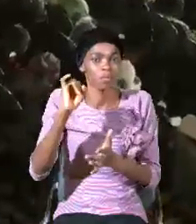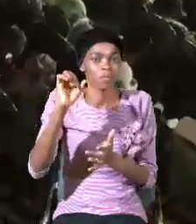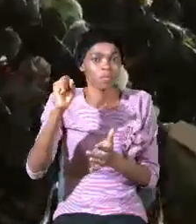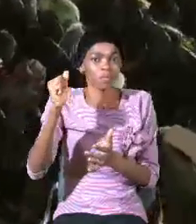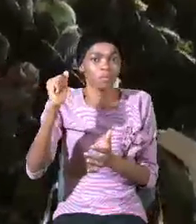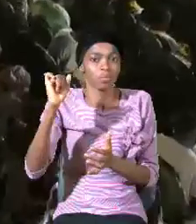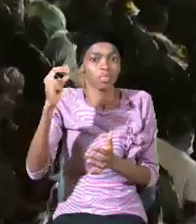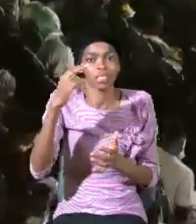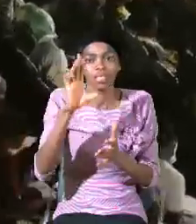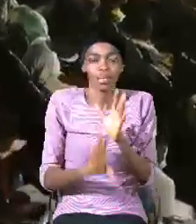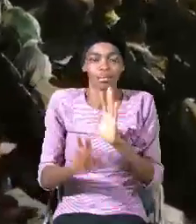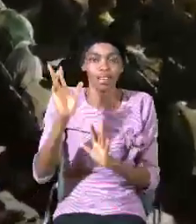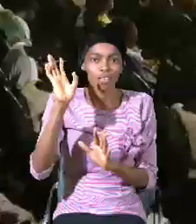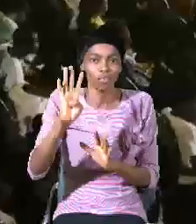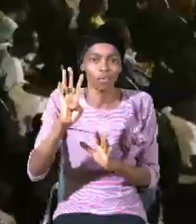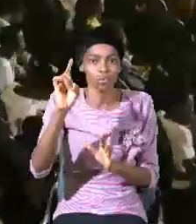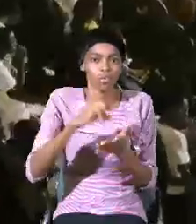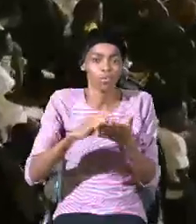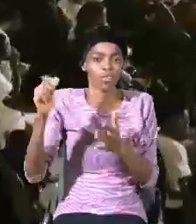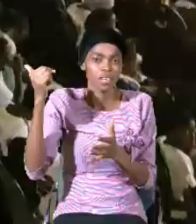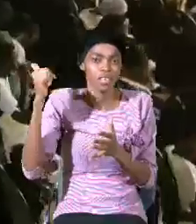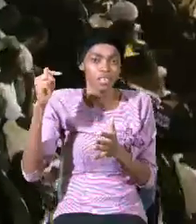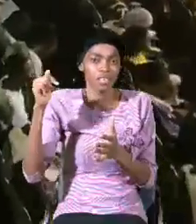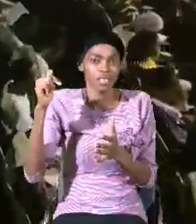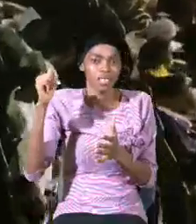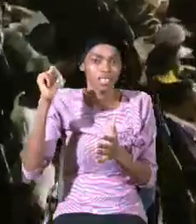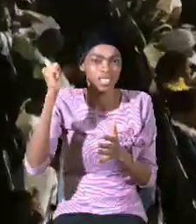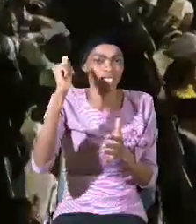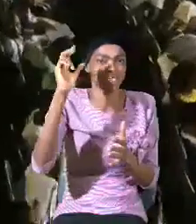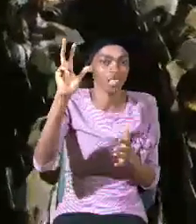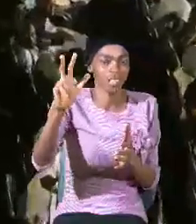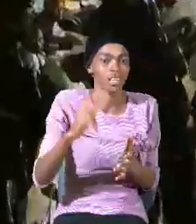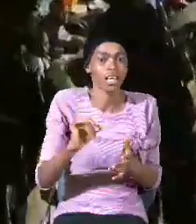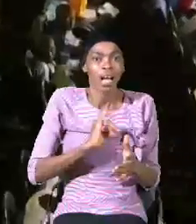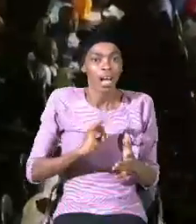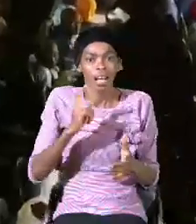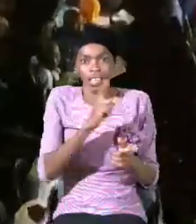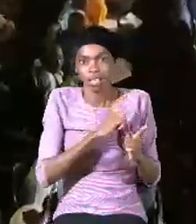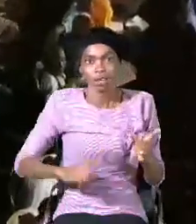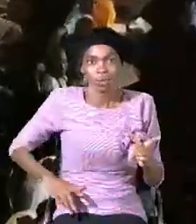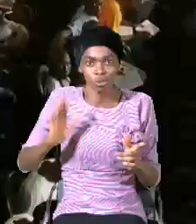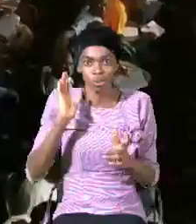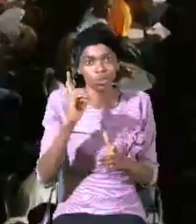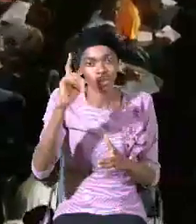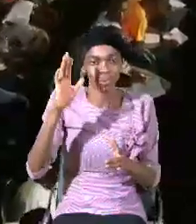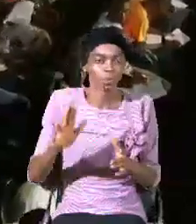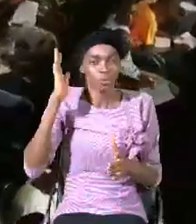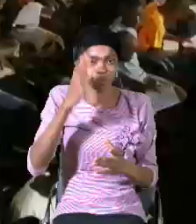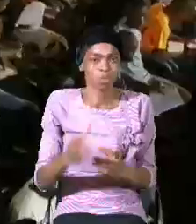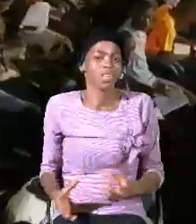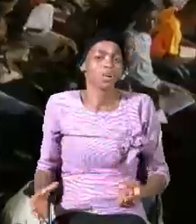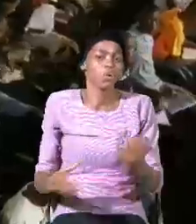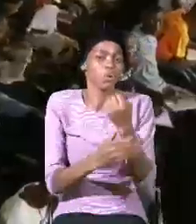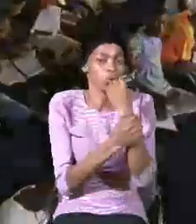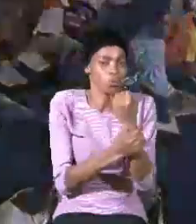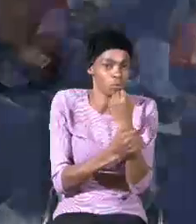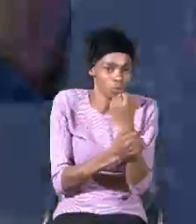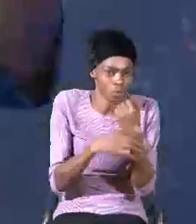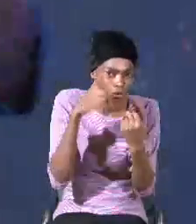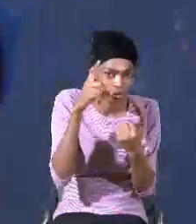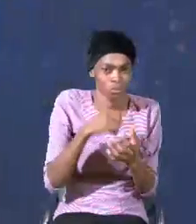For I, the Lord, thy God, will hold thy hand. He,